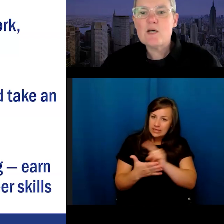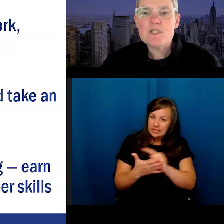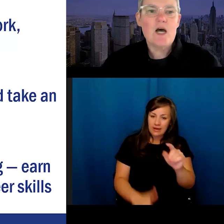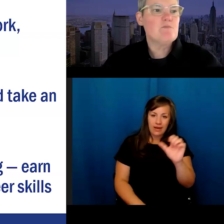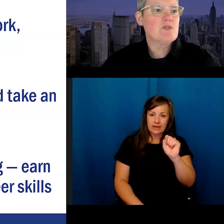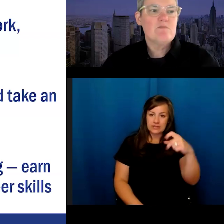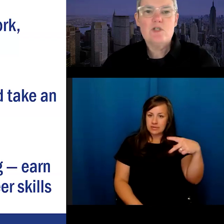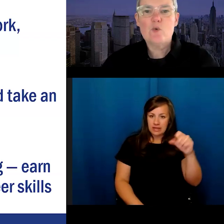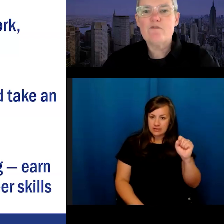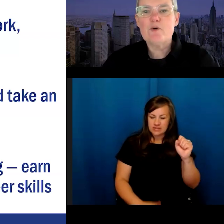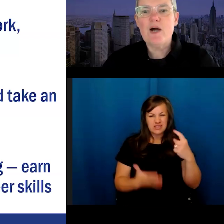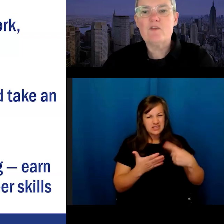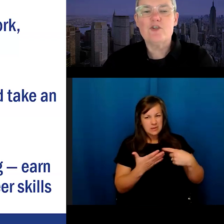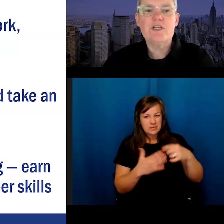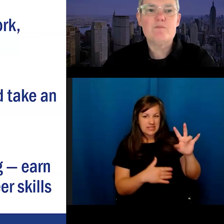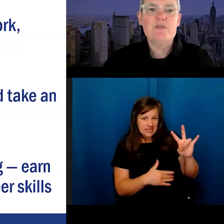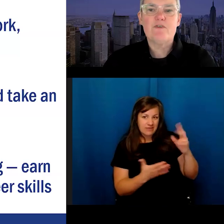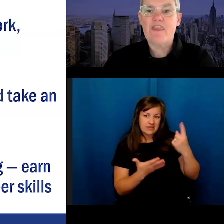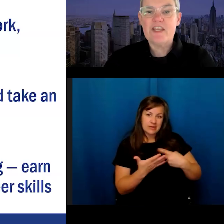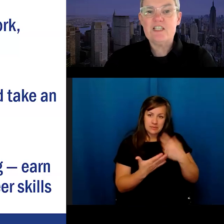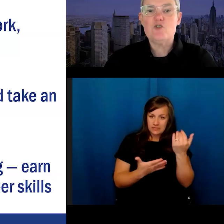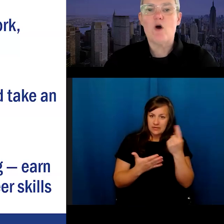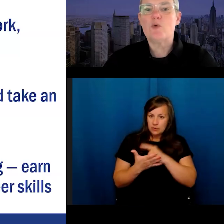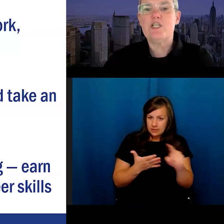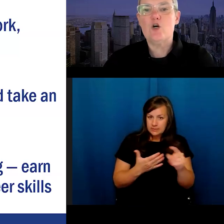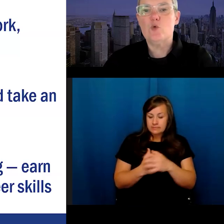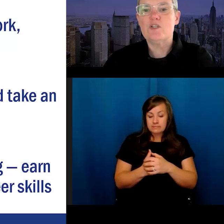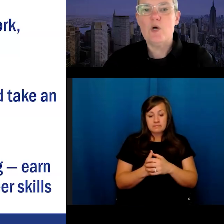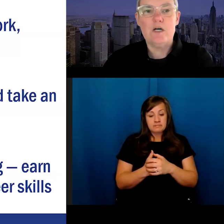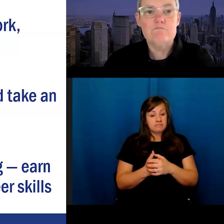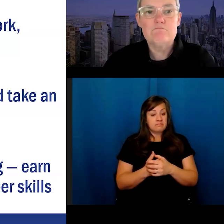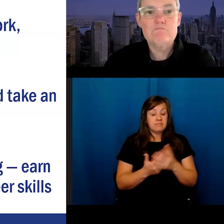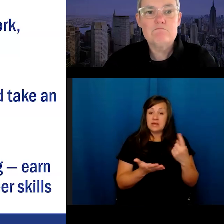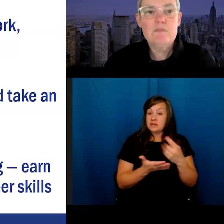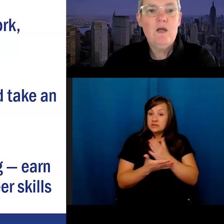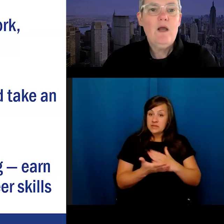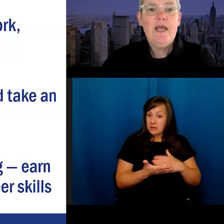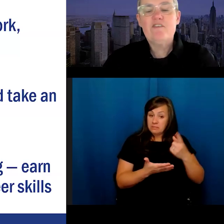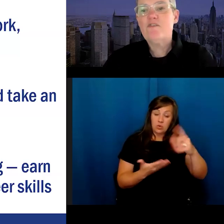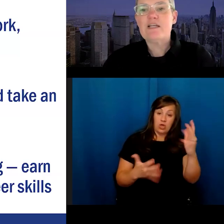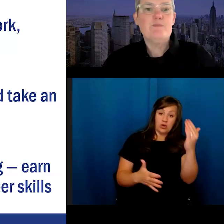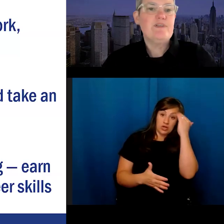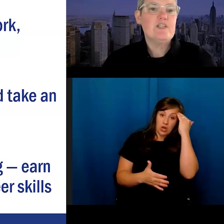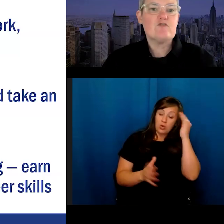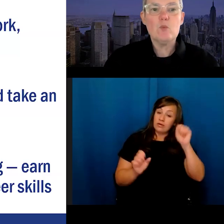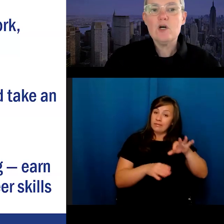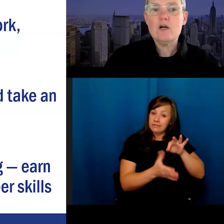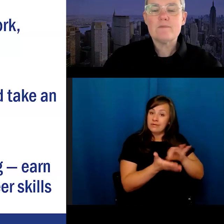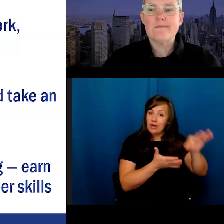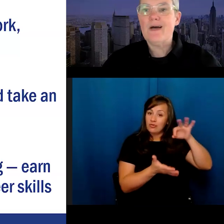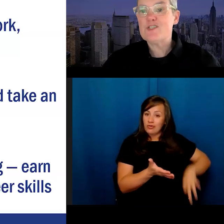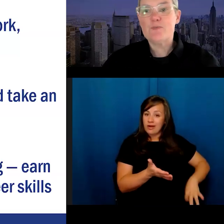Now, sometimes credit for prior learning can be for things you already know really well. And so that can be things